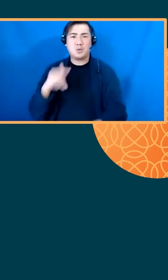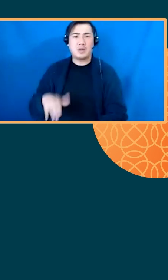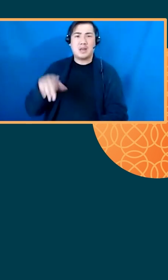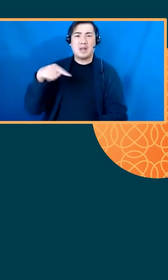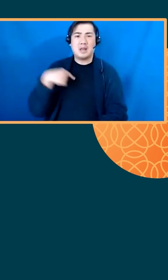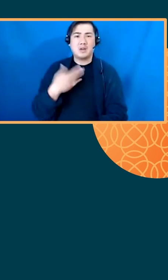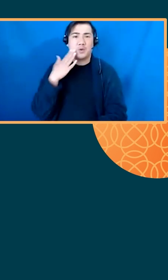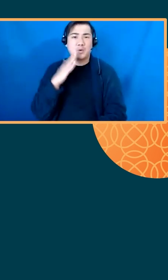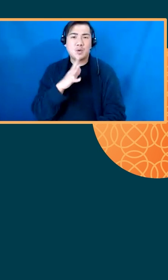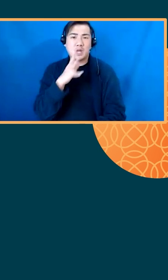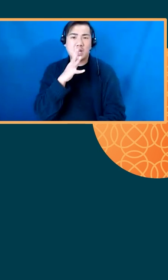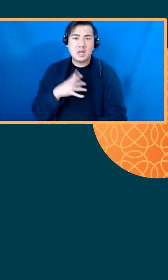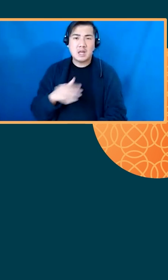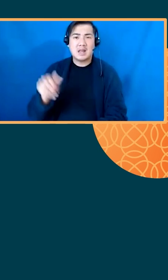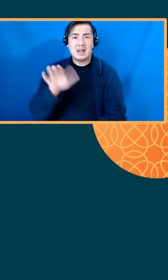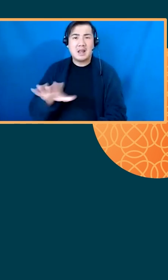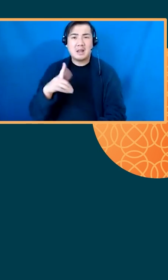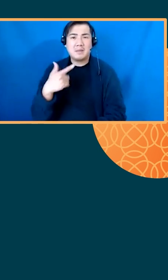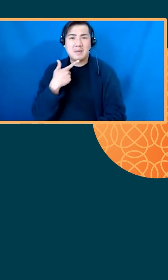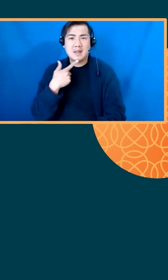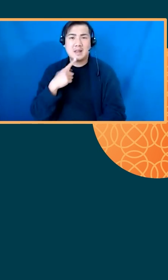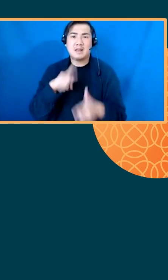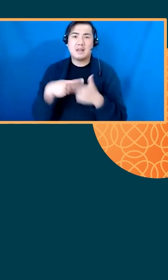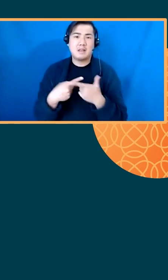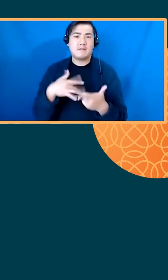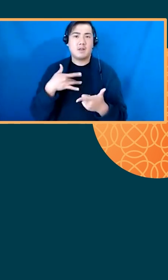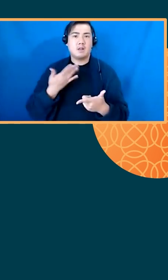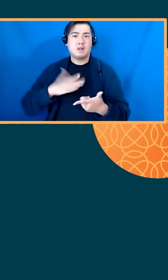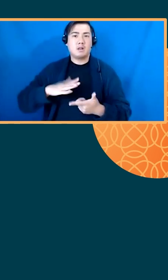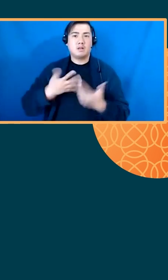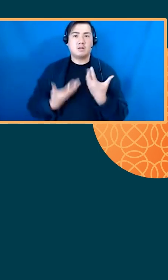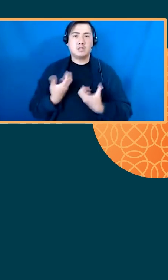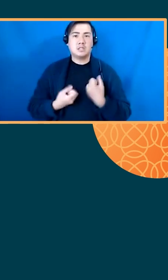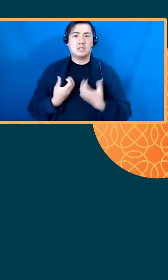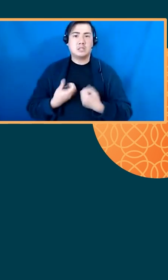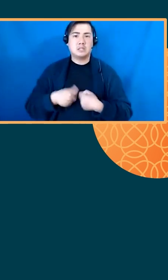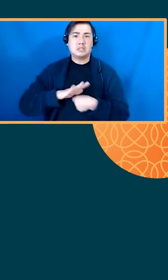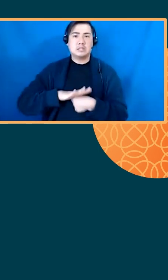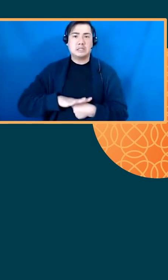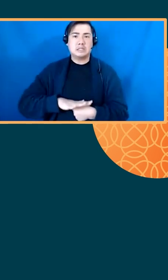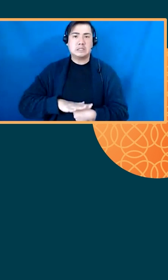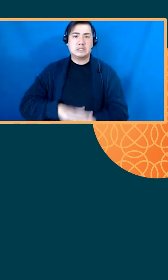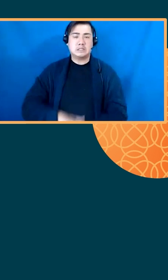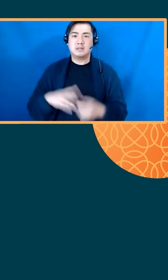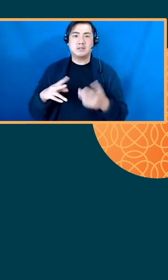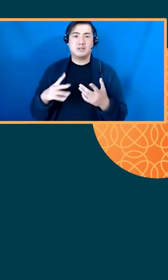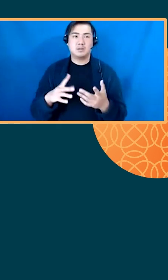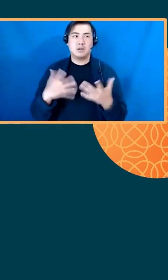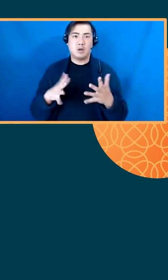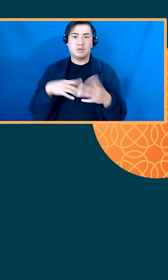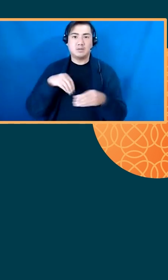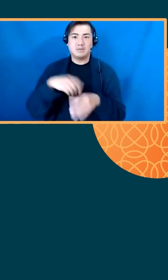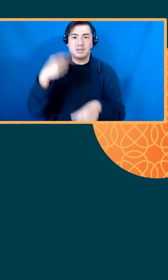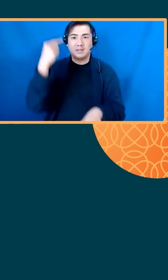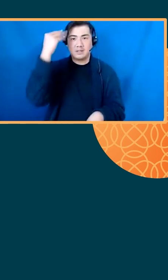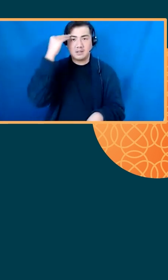and lesbian, and then let's just get more powder keg. In my mind, that was just in my mind. But then take